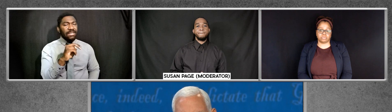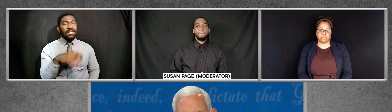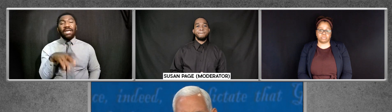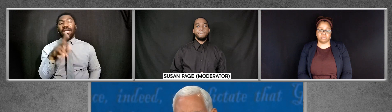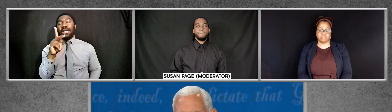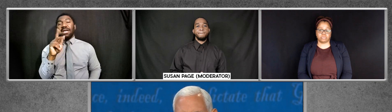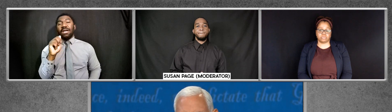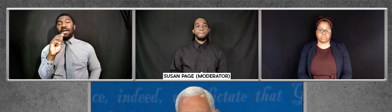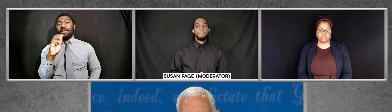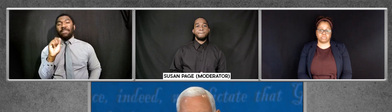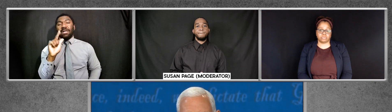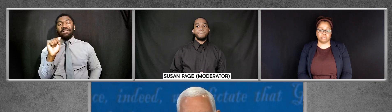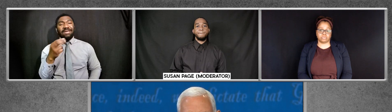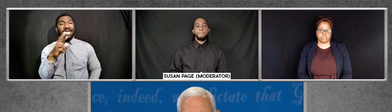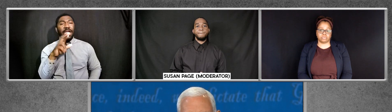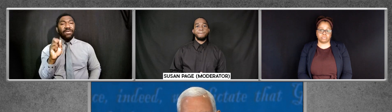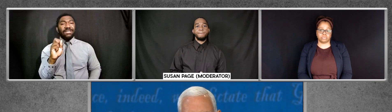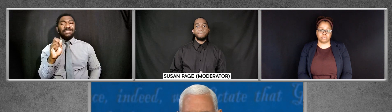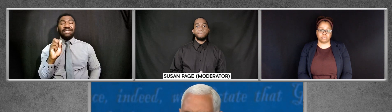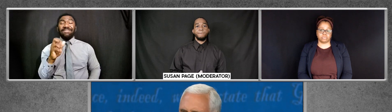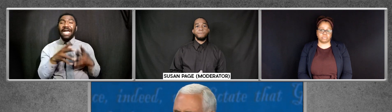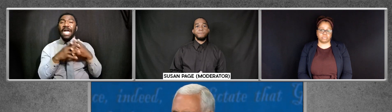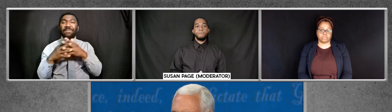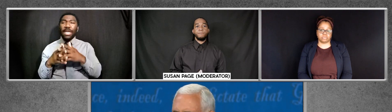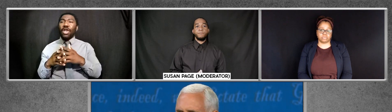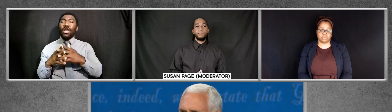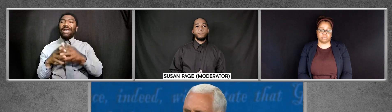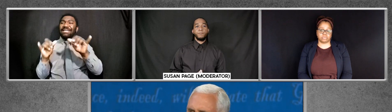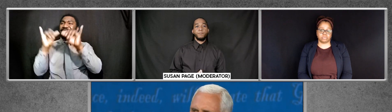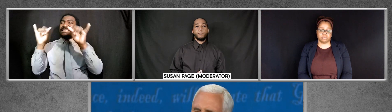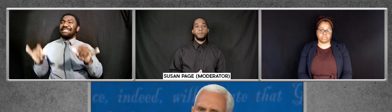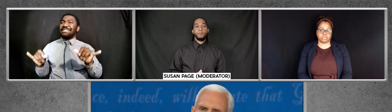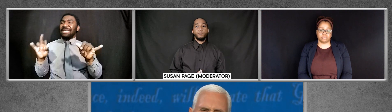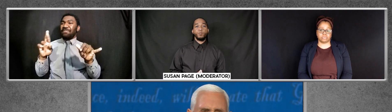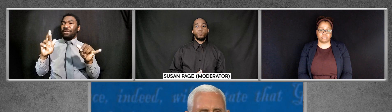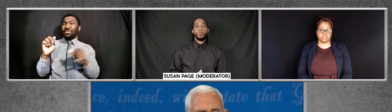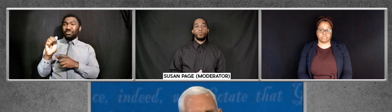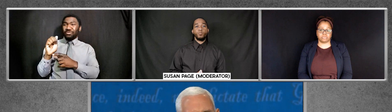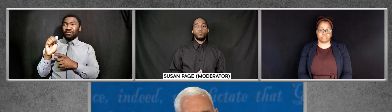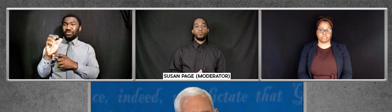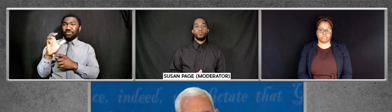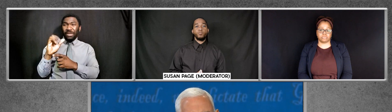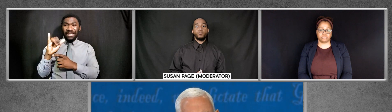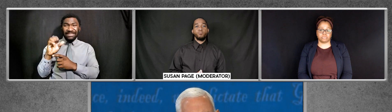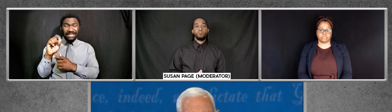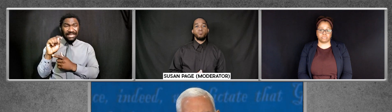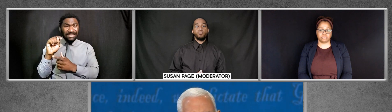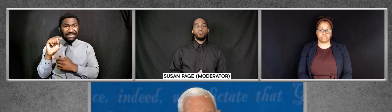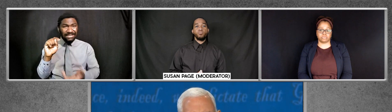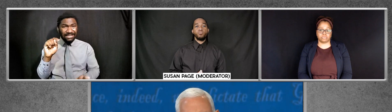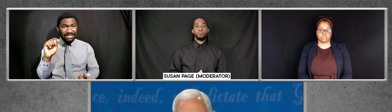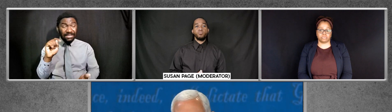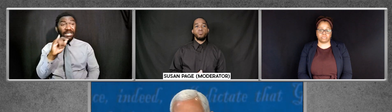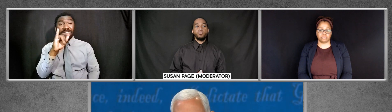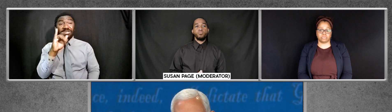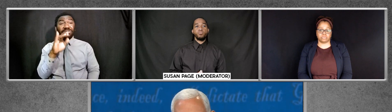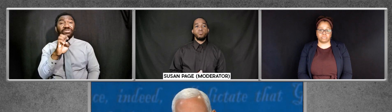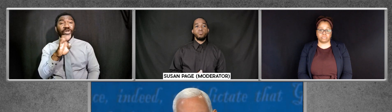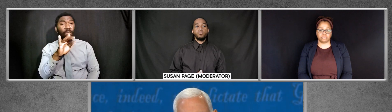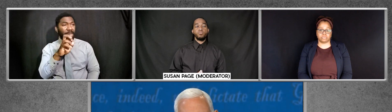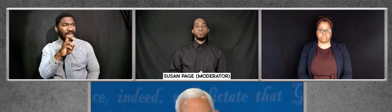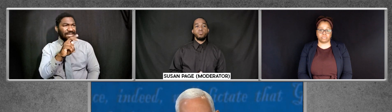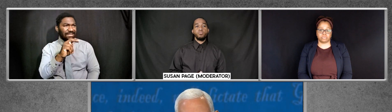America is systemically racist, and that, as Joe Biden said, that he believes that law enforcement has an implicit